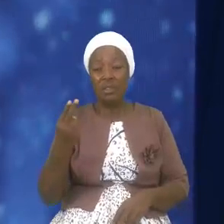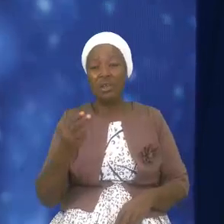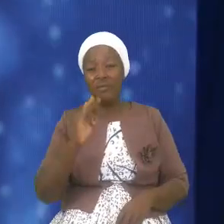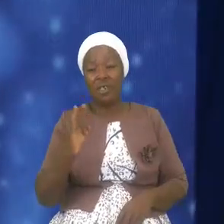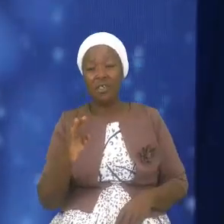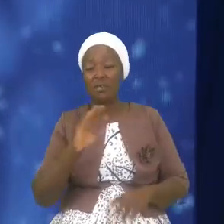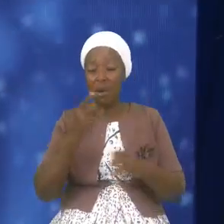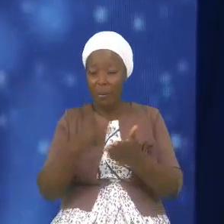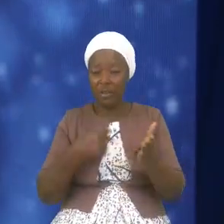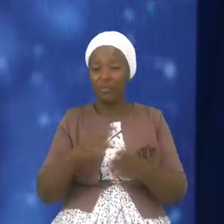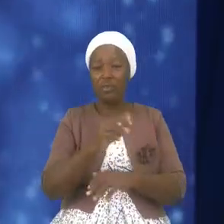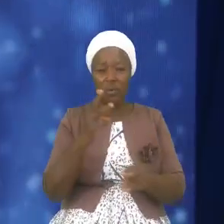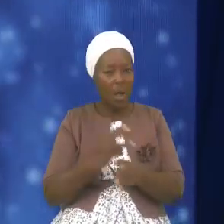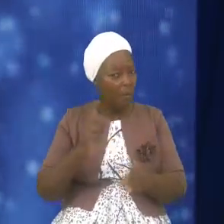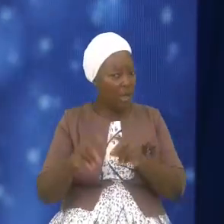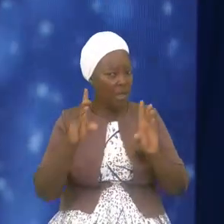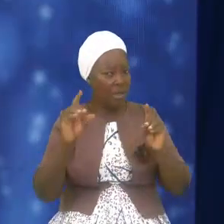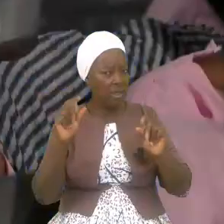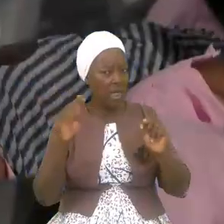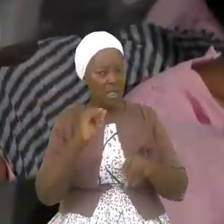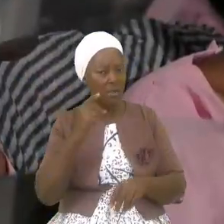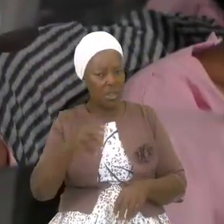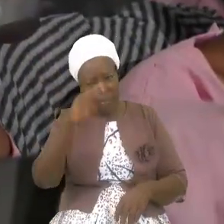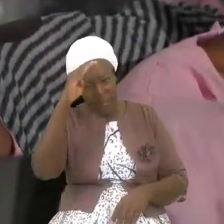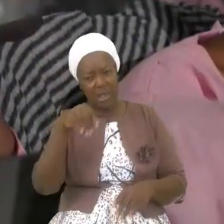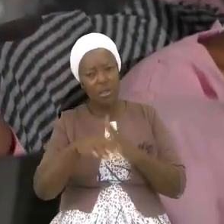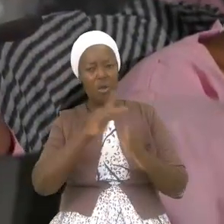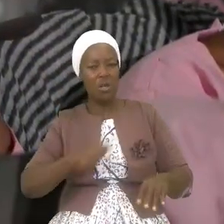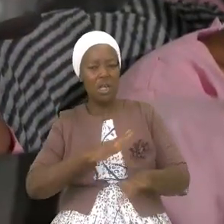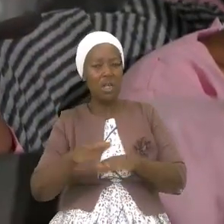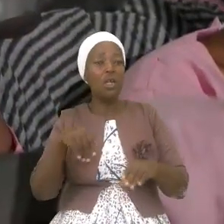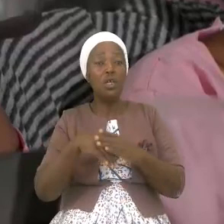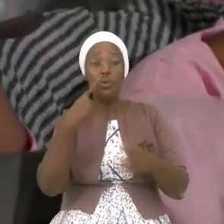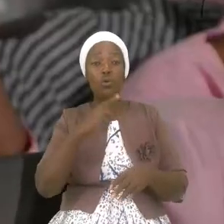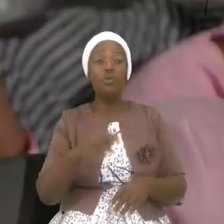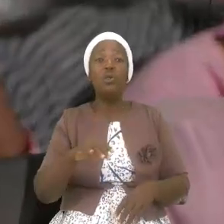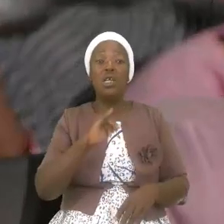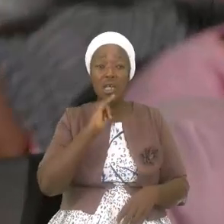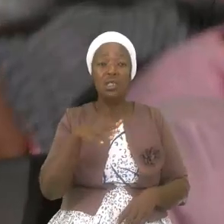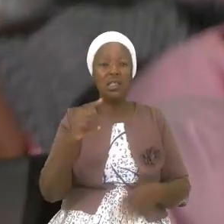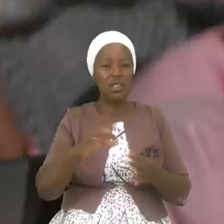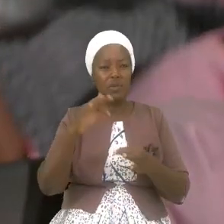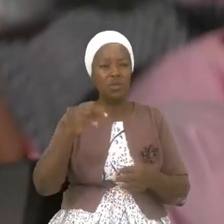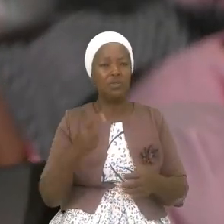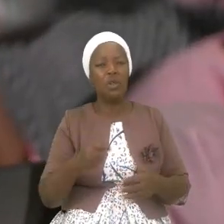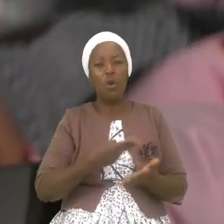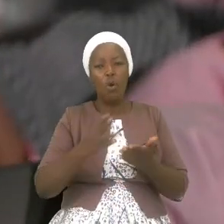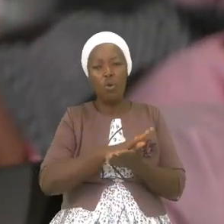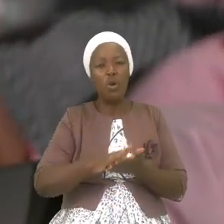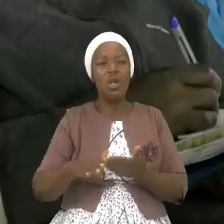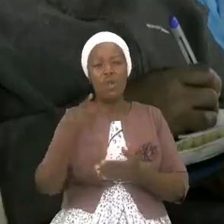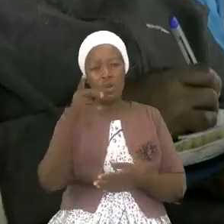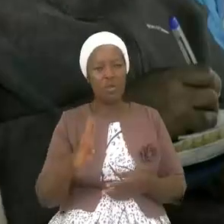whom is the spirit of the Holy Ghost, and in the days of thy father, light